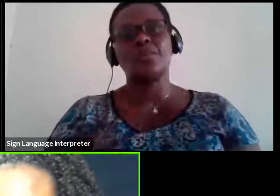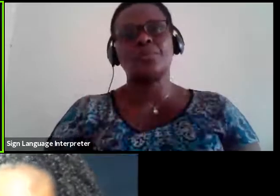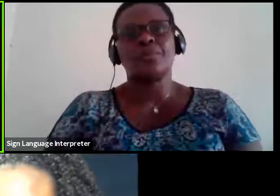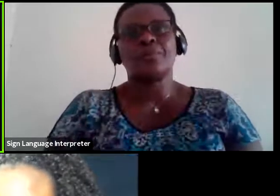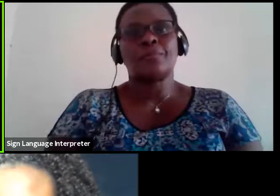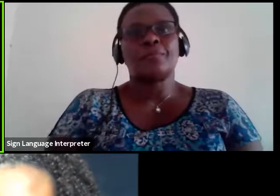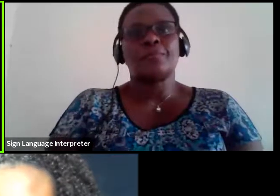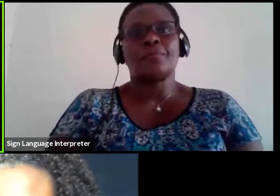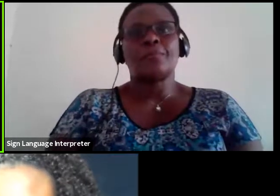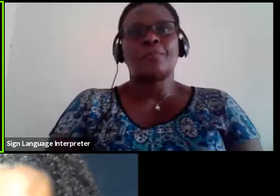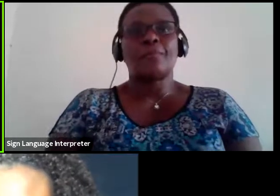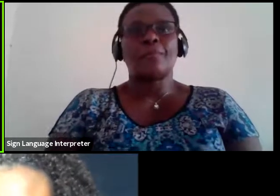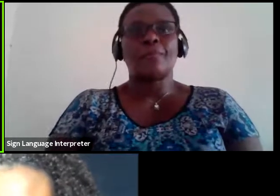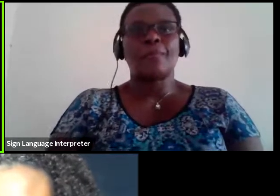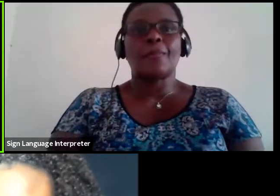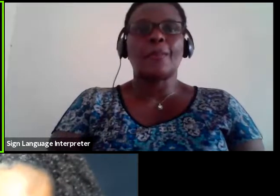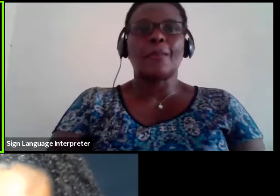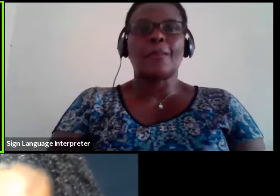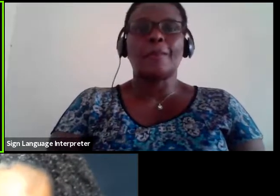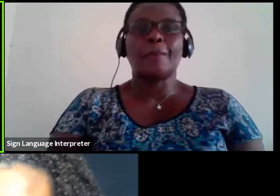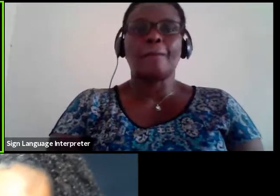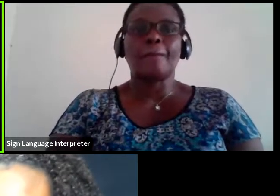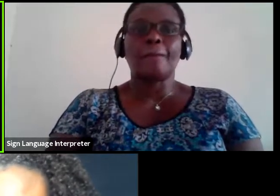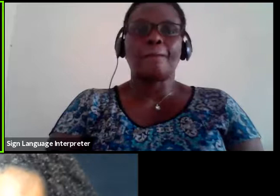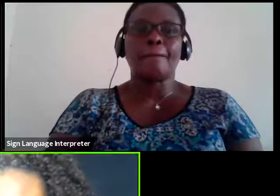Sandra, you can go ahead since you were cut off.